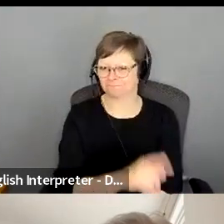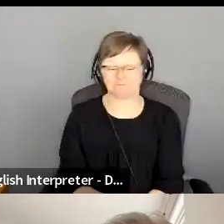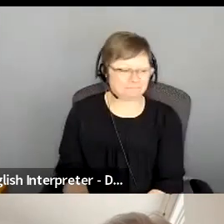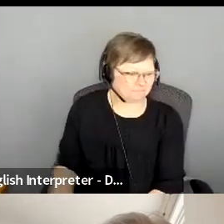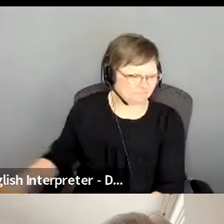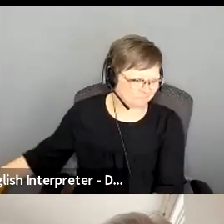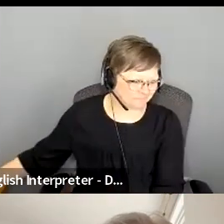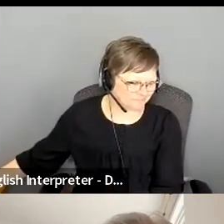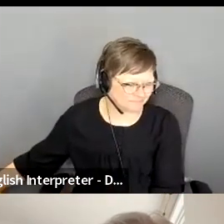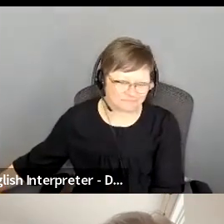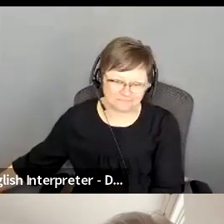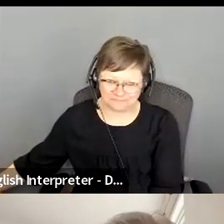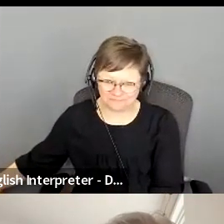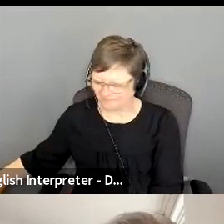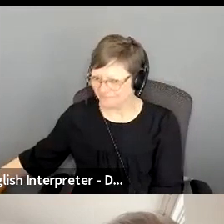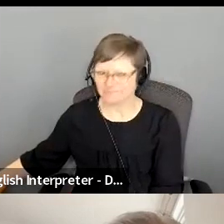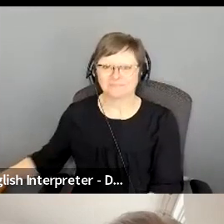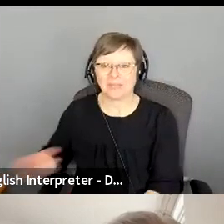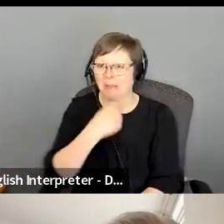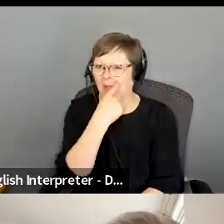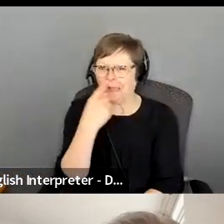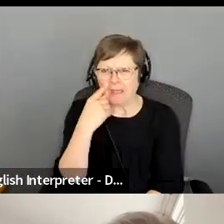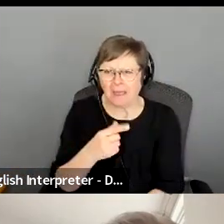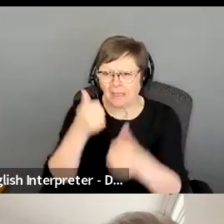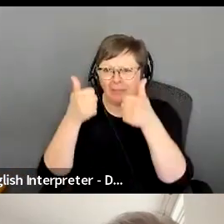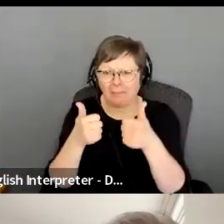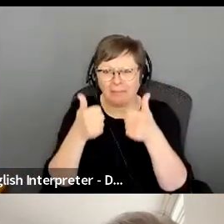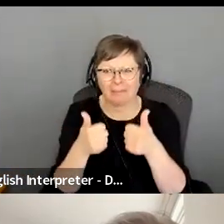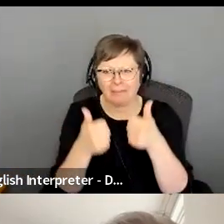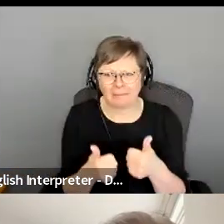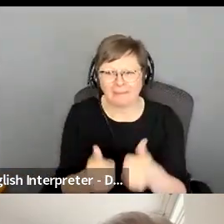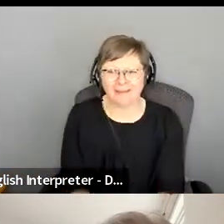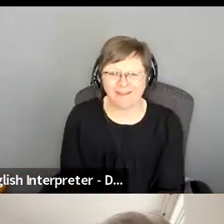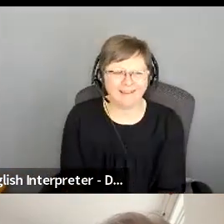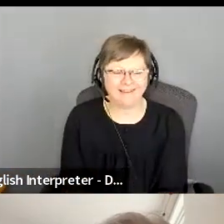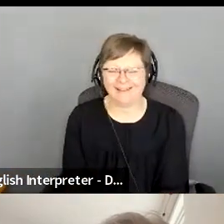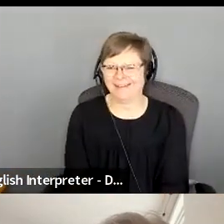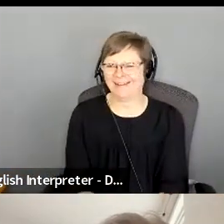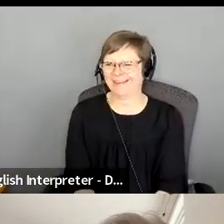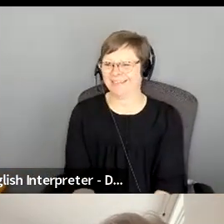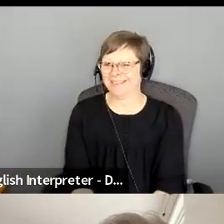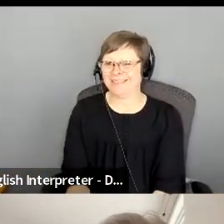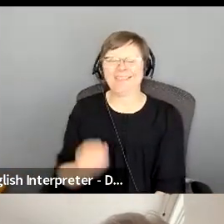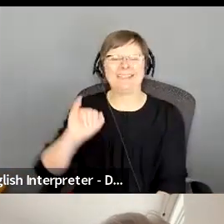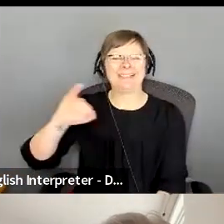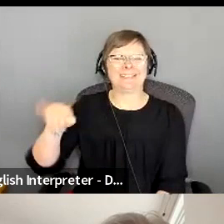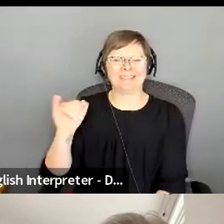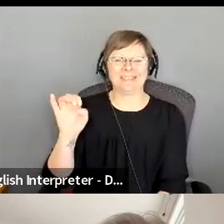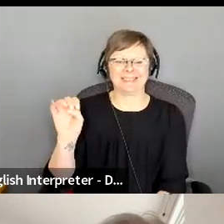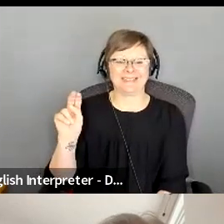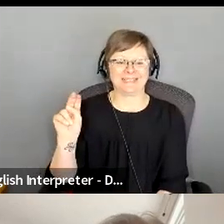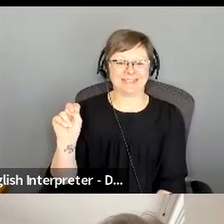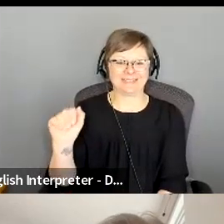look. My eyes are so good. I can say, part of our practice, I think,